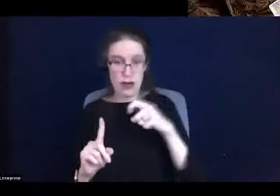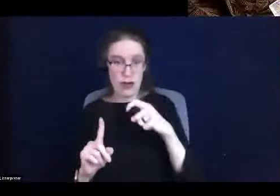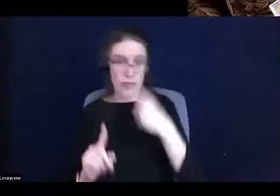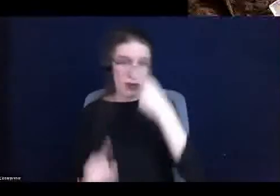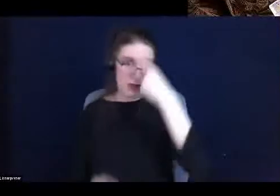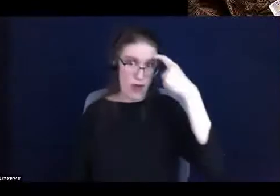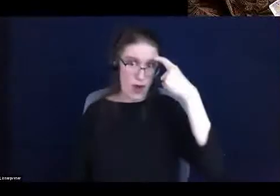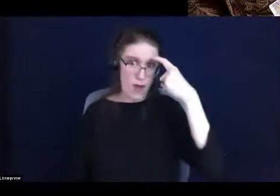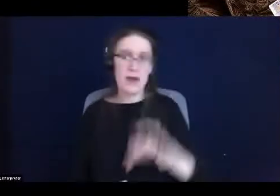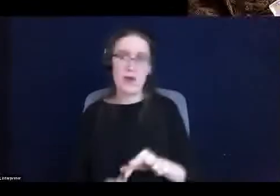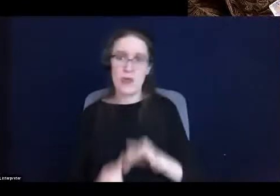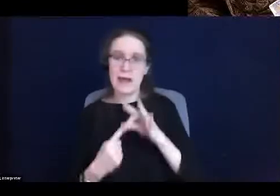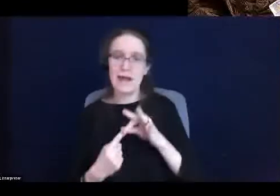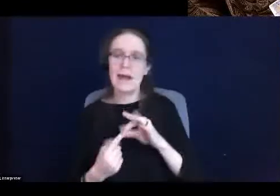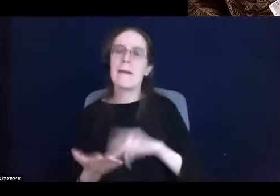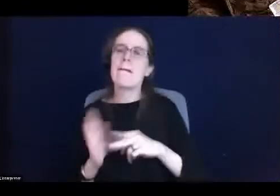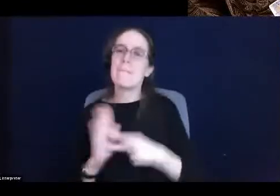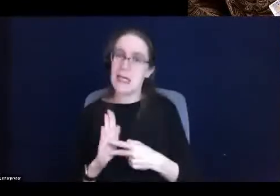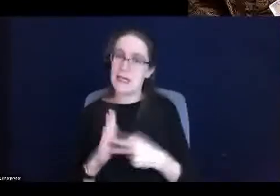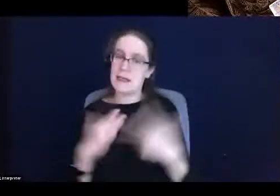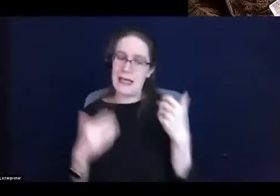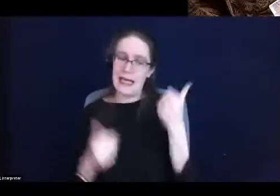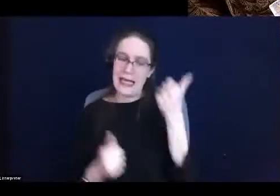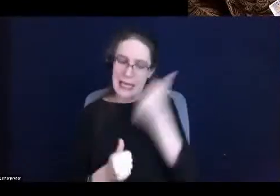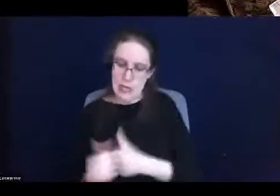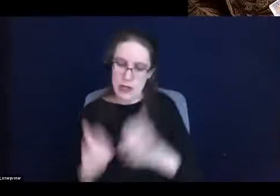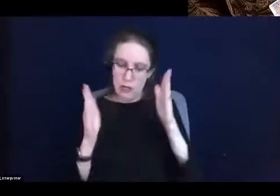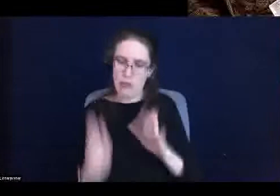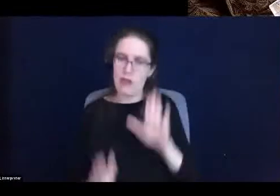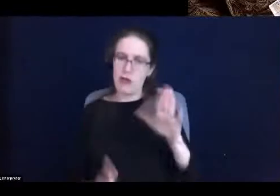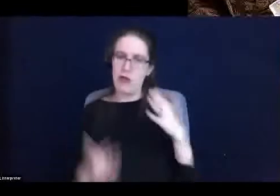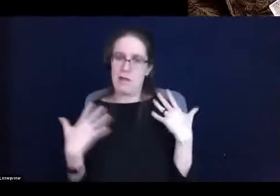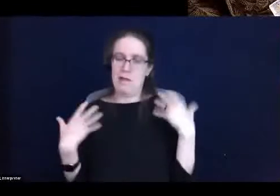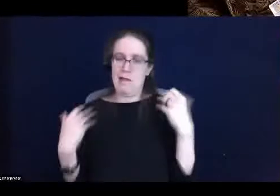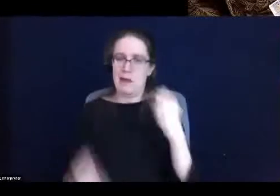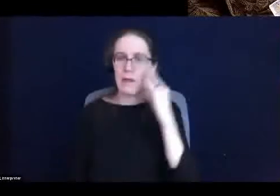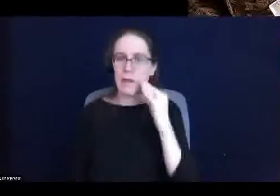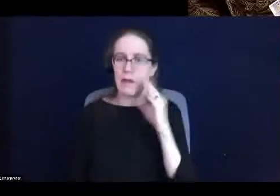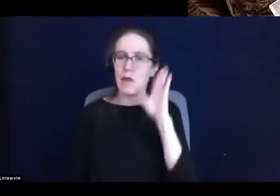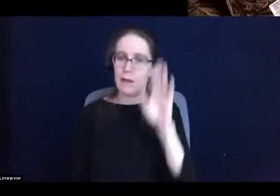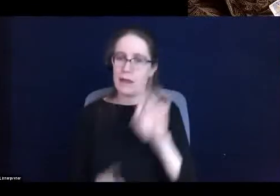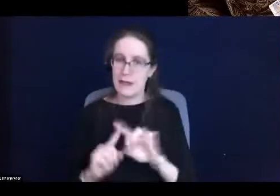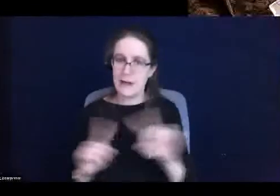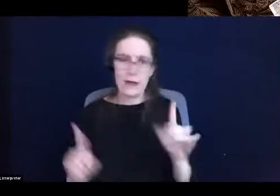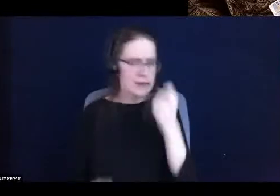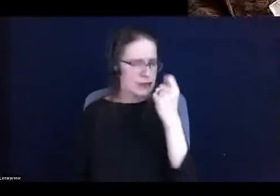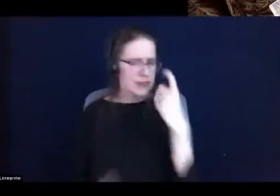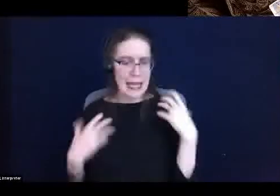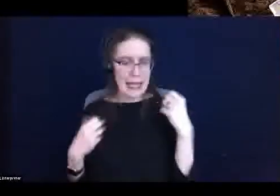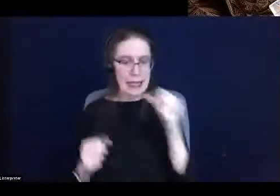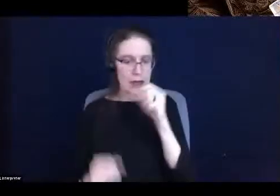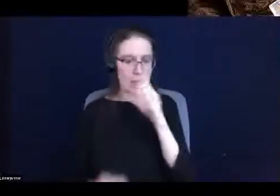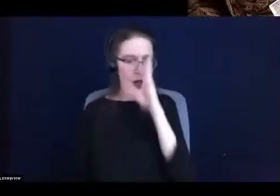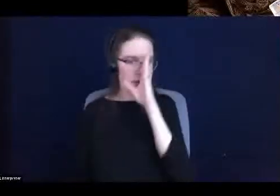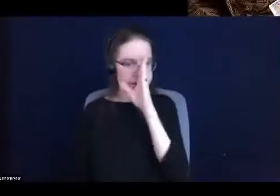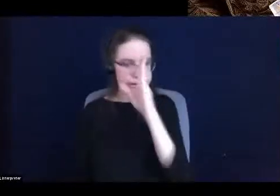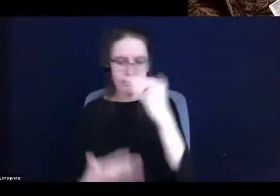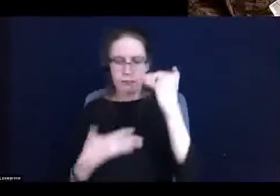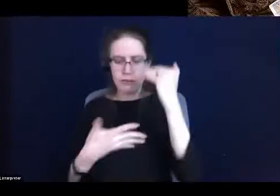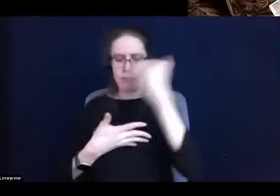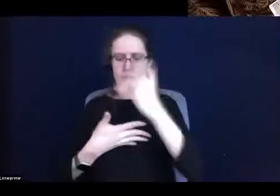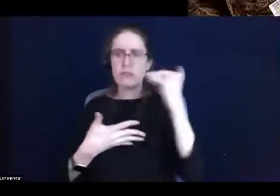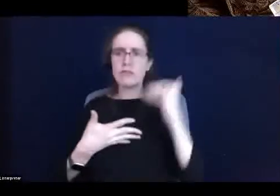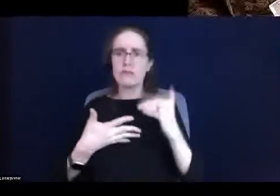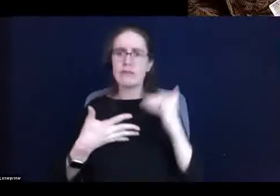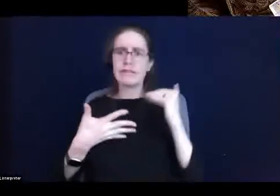going to look different. Advocates need to affirm that healing isn't a straightforward process. It's not about reaching a certain point